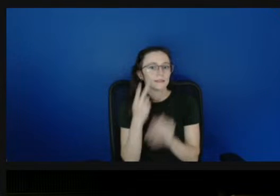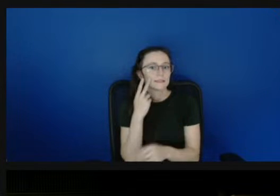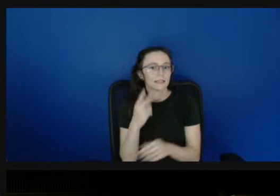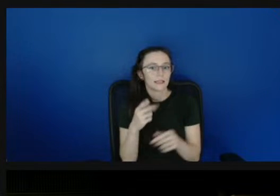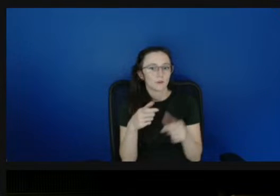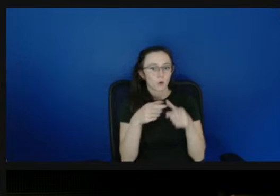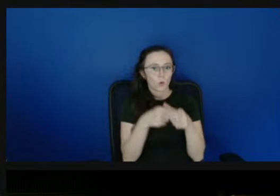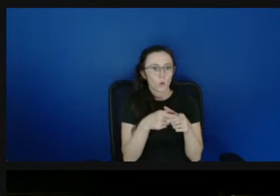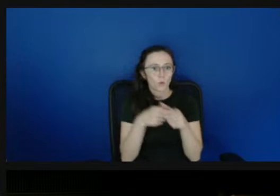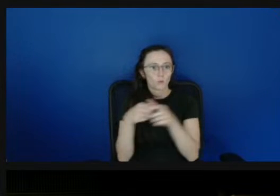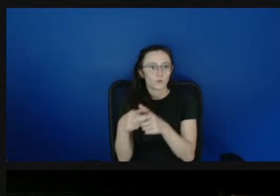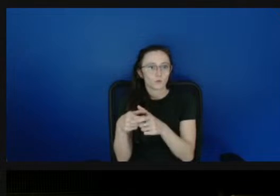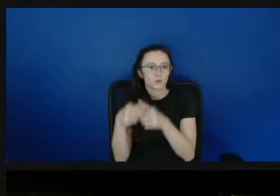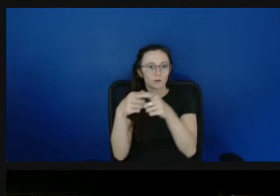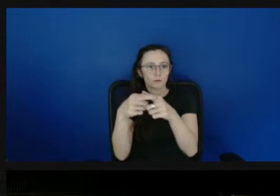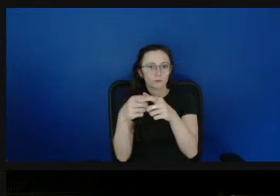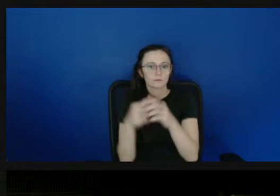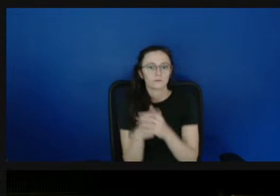example, there.